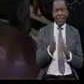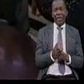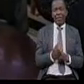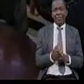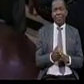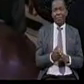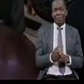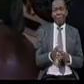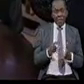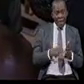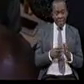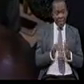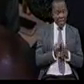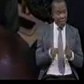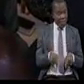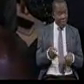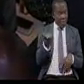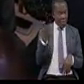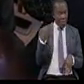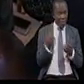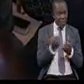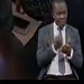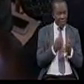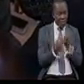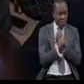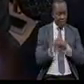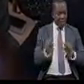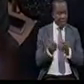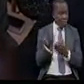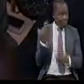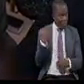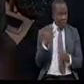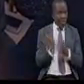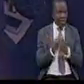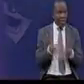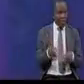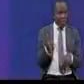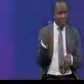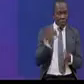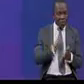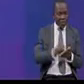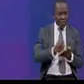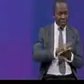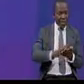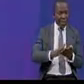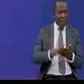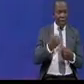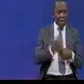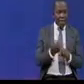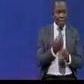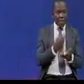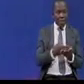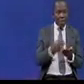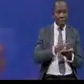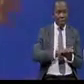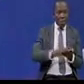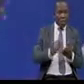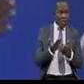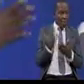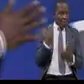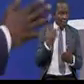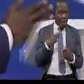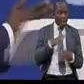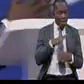saved. He was set apart. He was sanctified. He was made holy by the blood of the covenant.